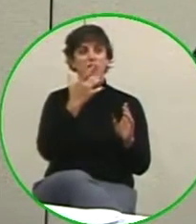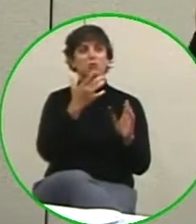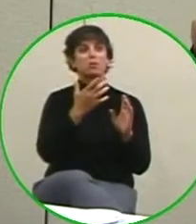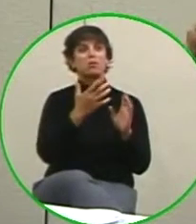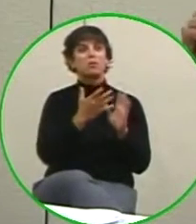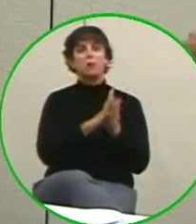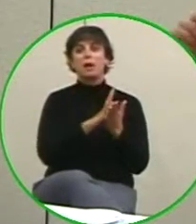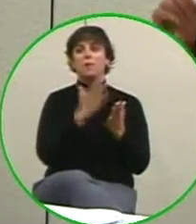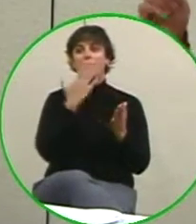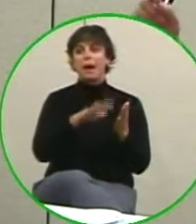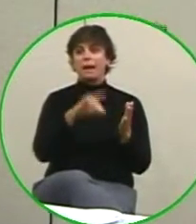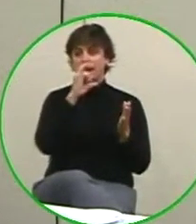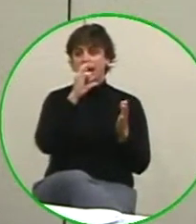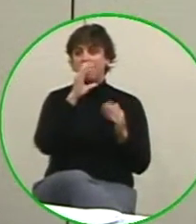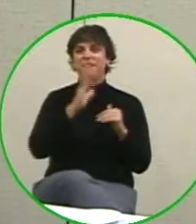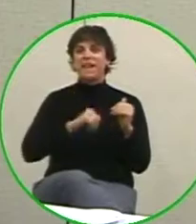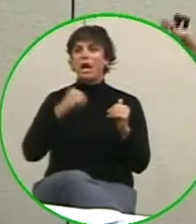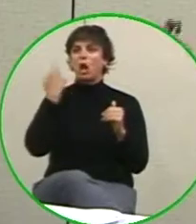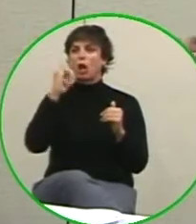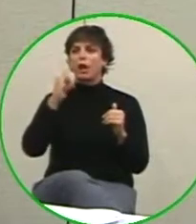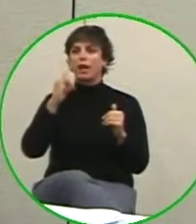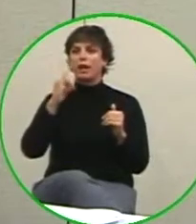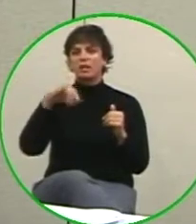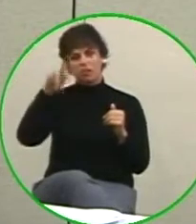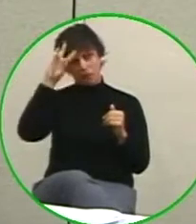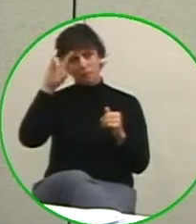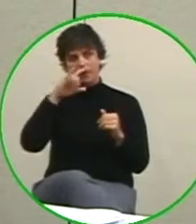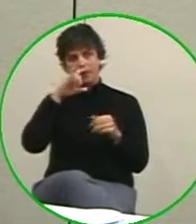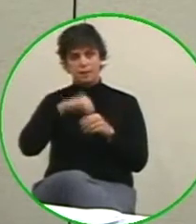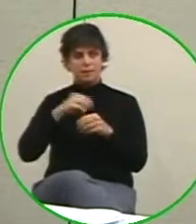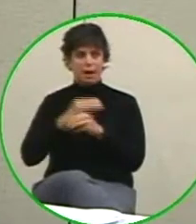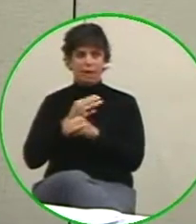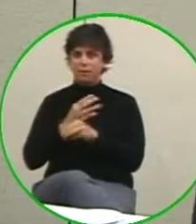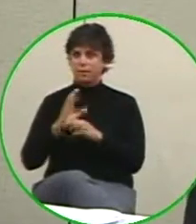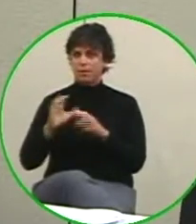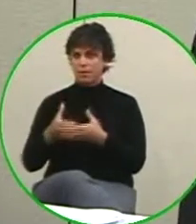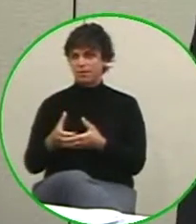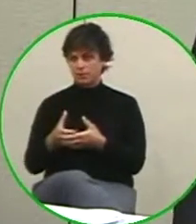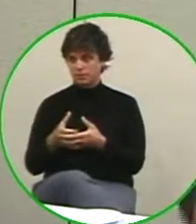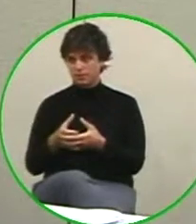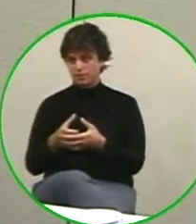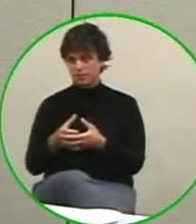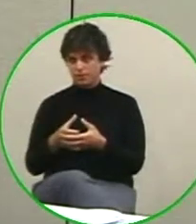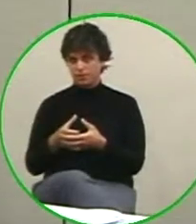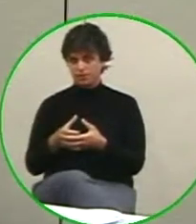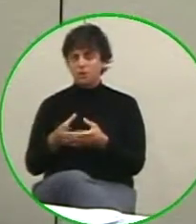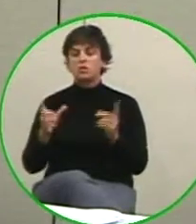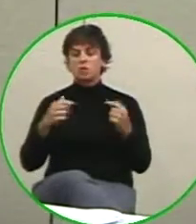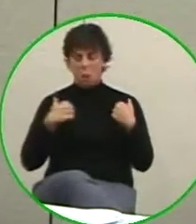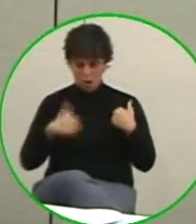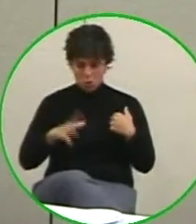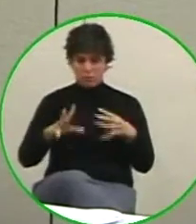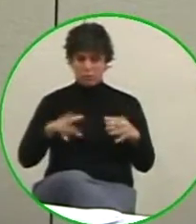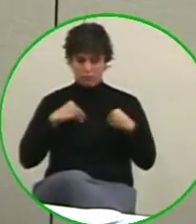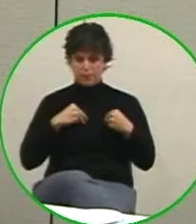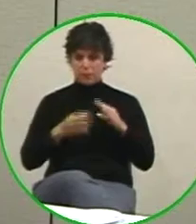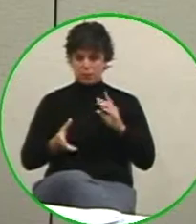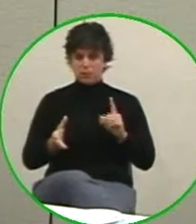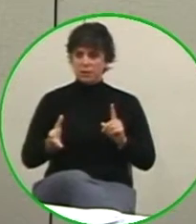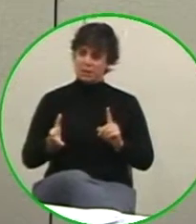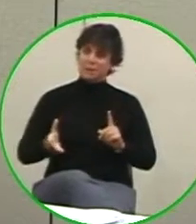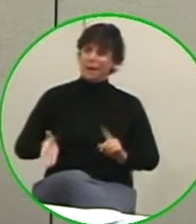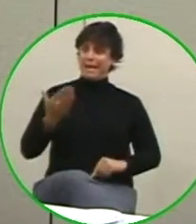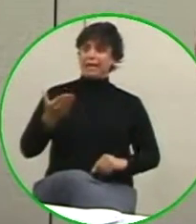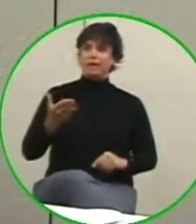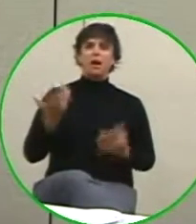kid than look like a dumb kid in math class. So I'm willing to put up with a spanking to avoid math